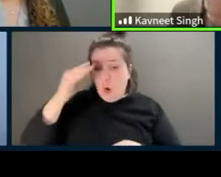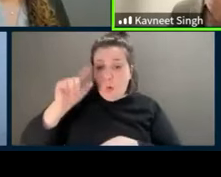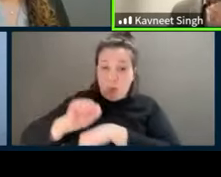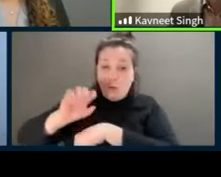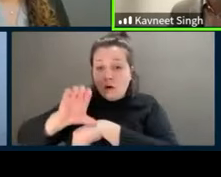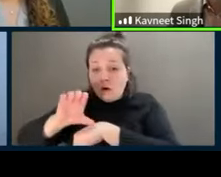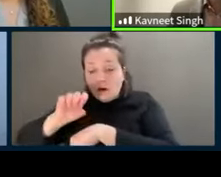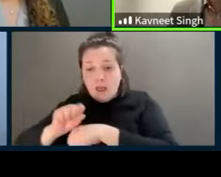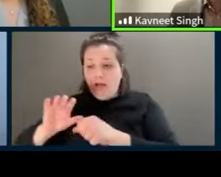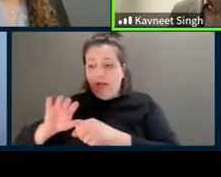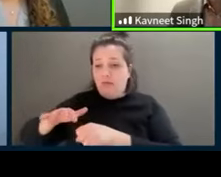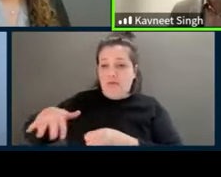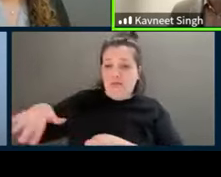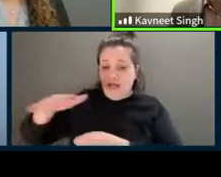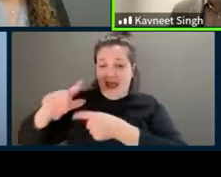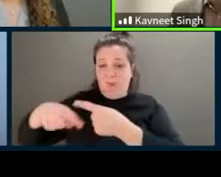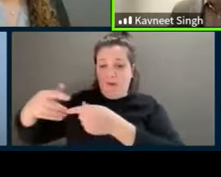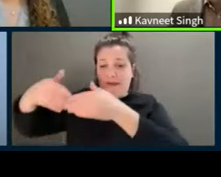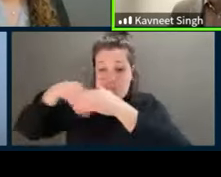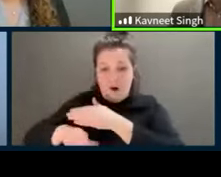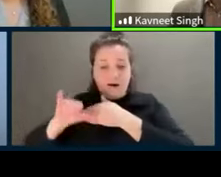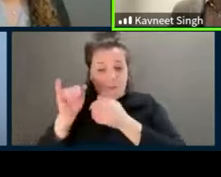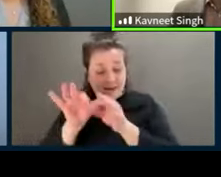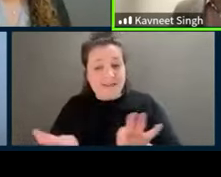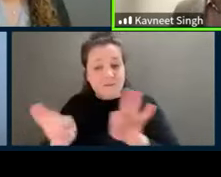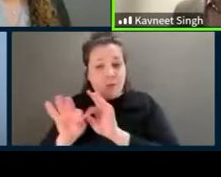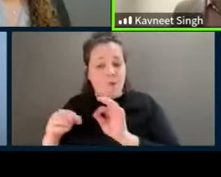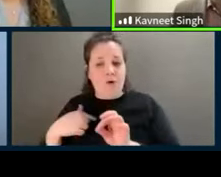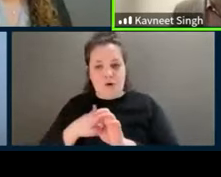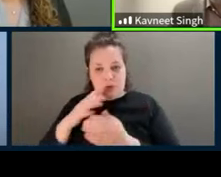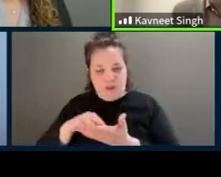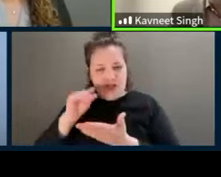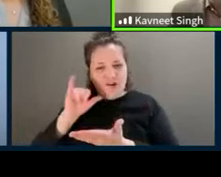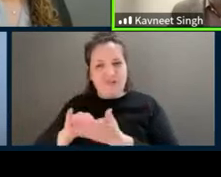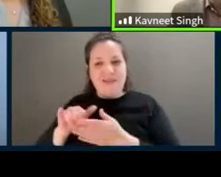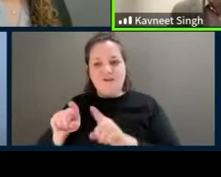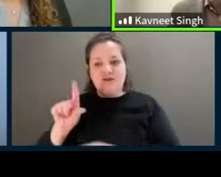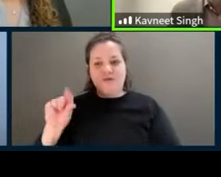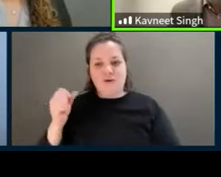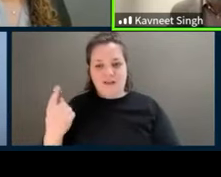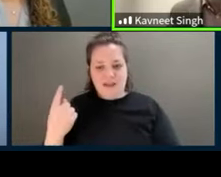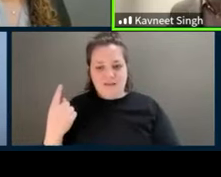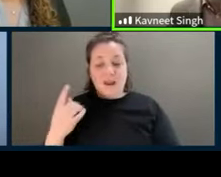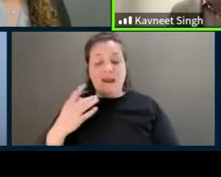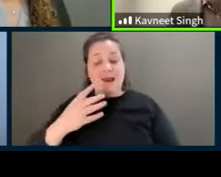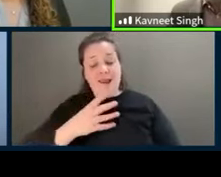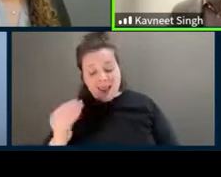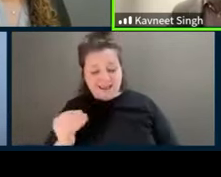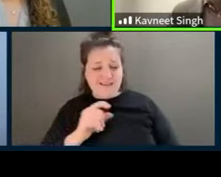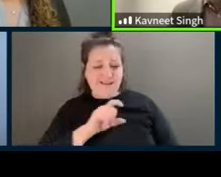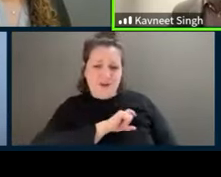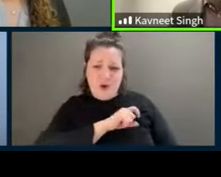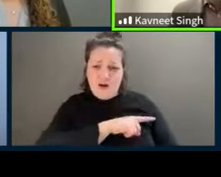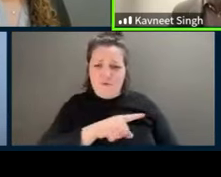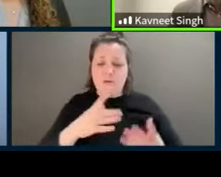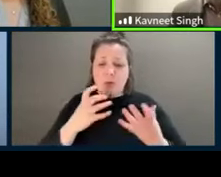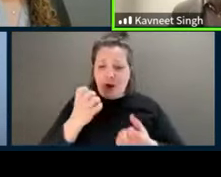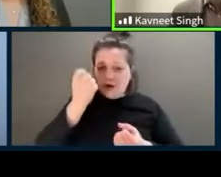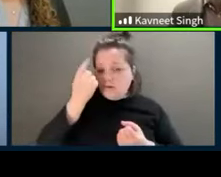Gurdwara in 2011. And then they can also understand your community concerns. I think that's a really critical part.